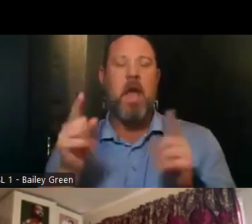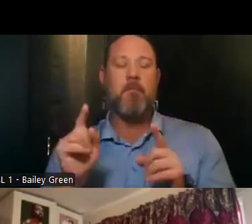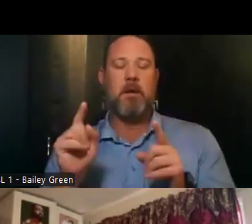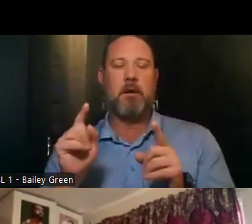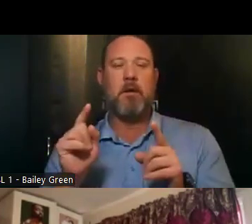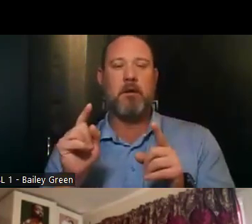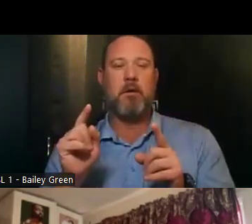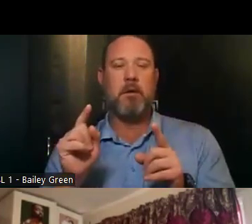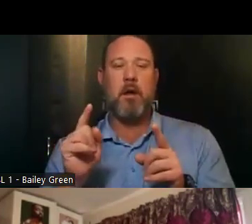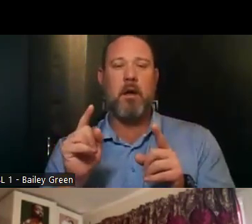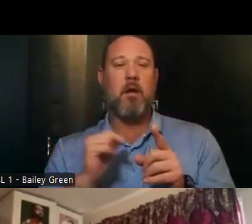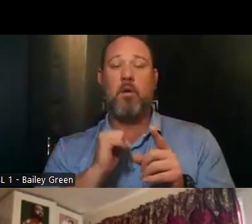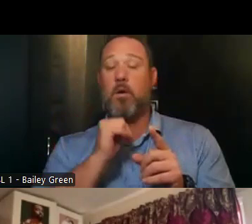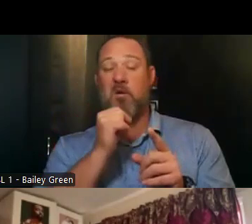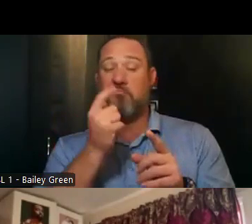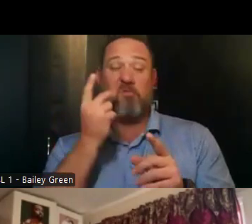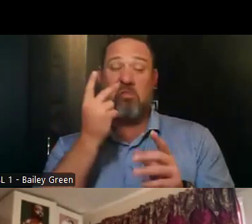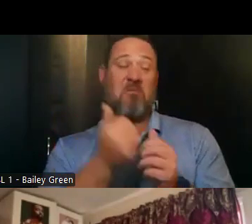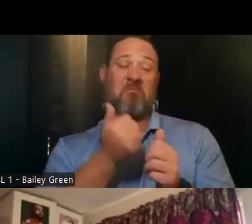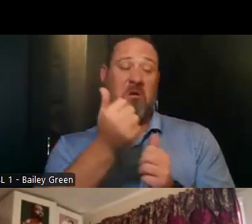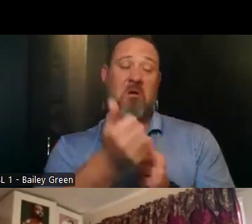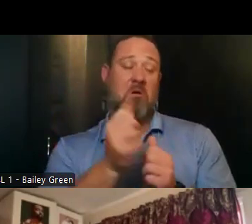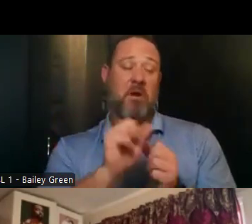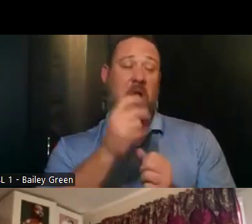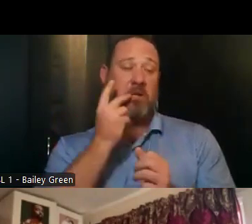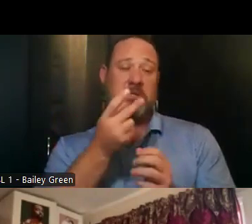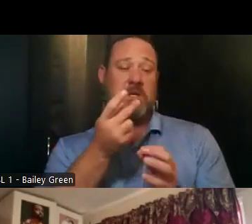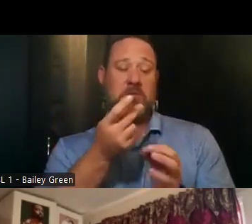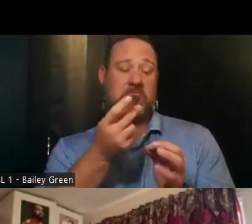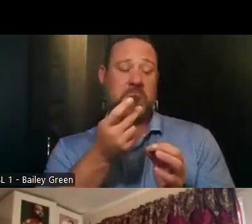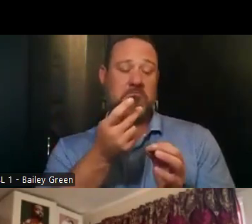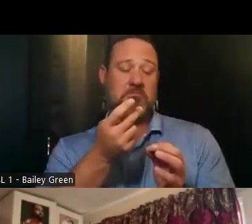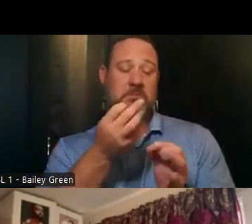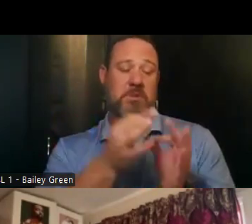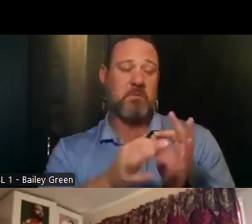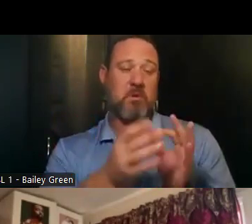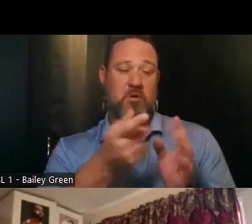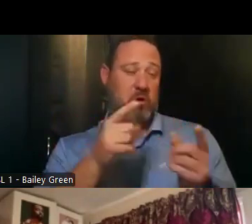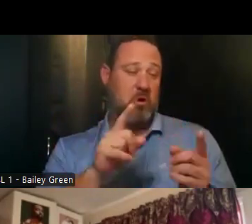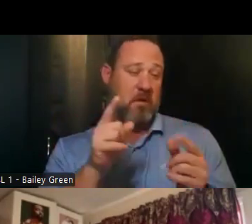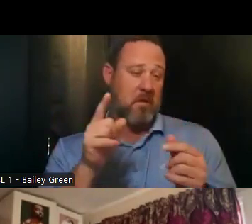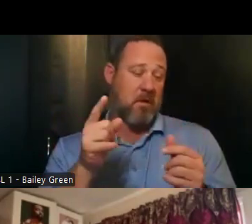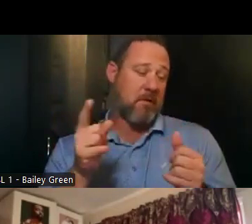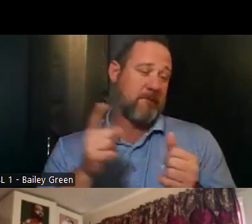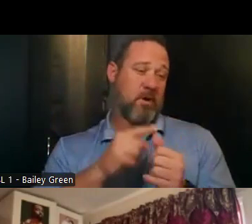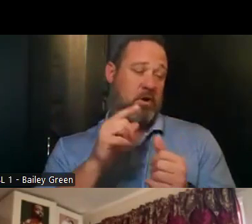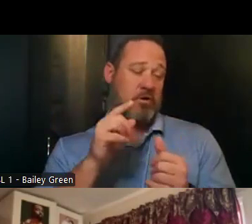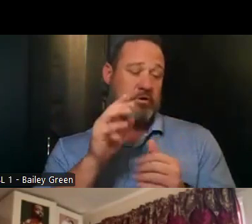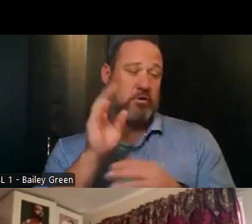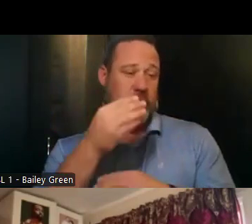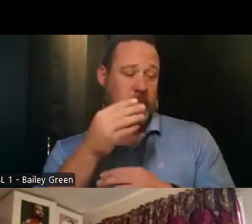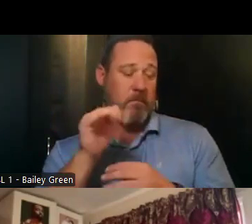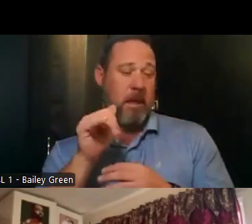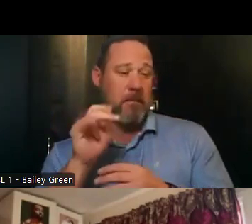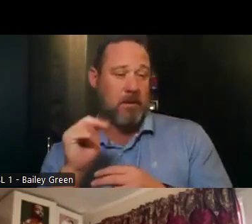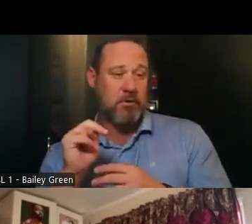think what we don't actually have to look super far. We can look at what happened during the first Trump administration under changes